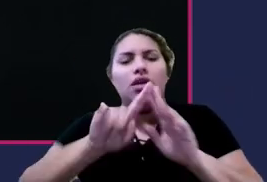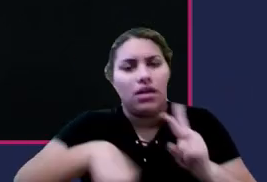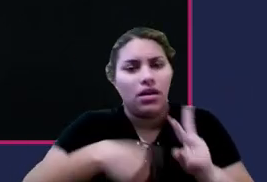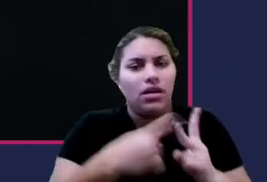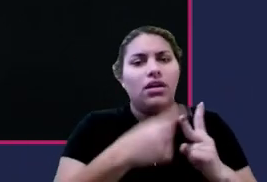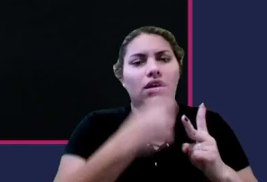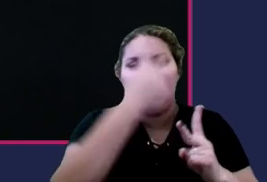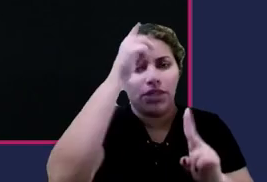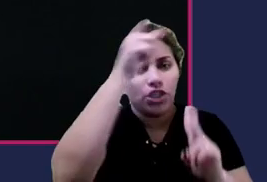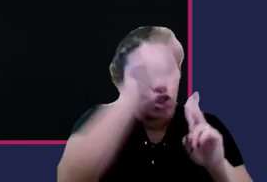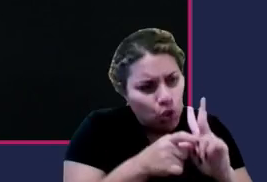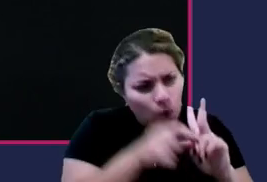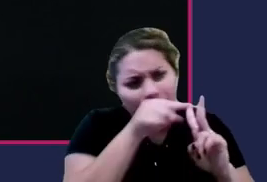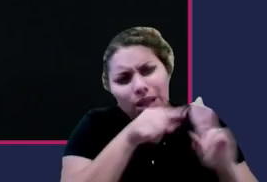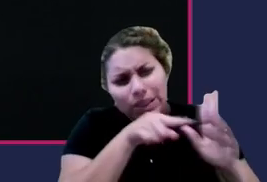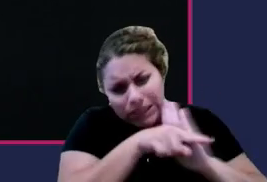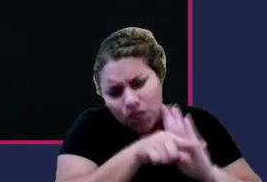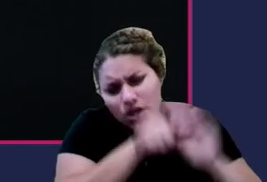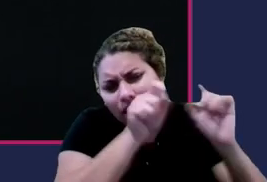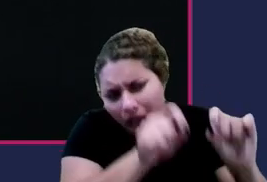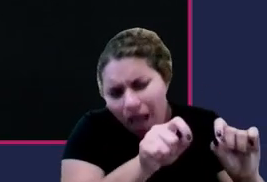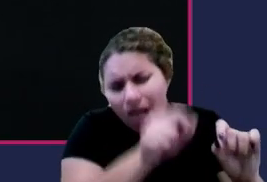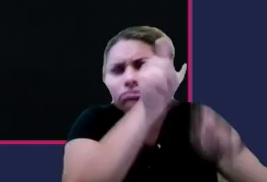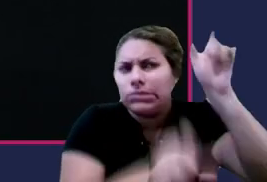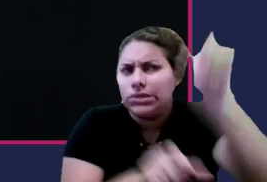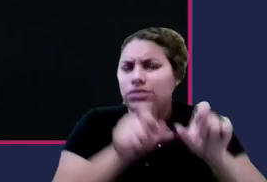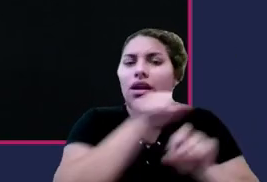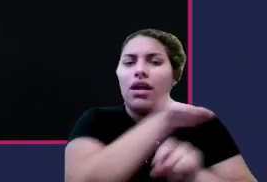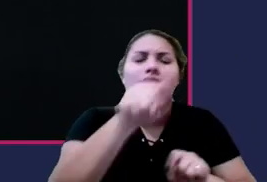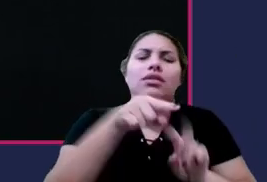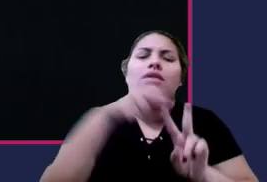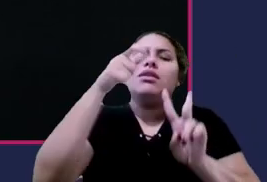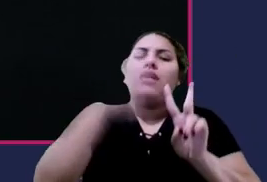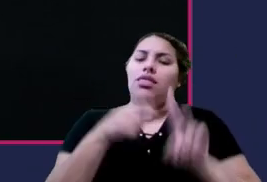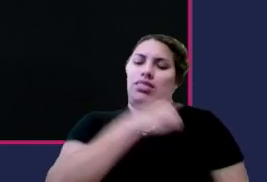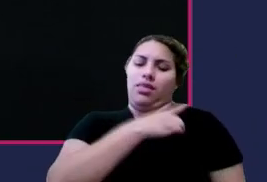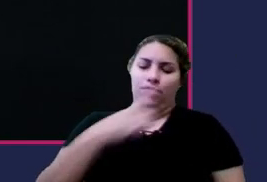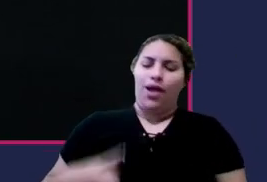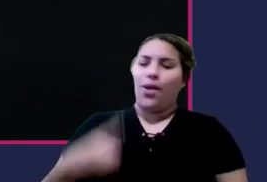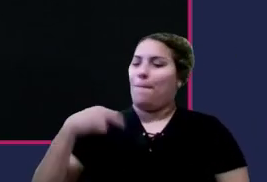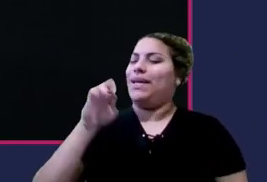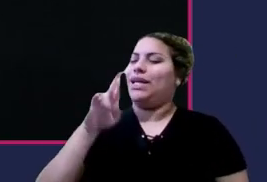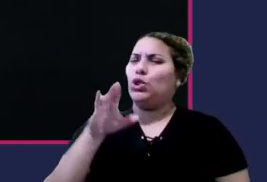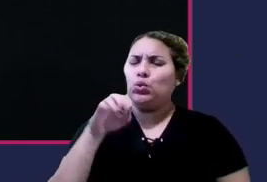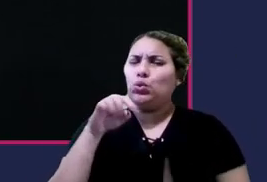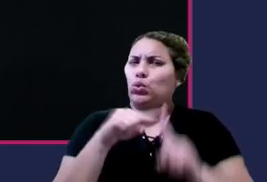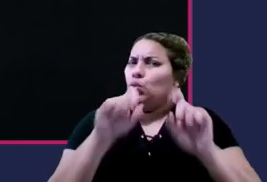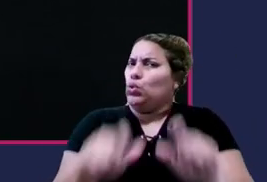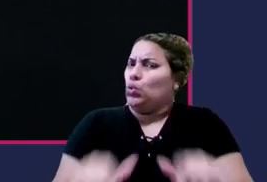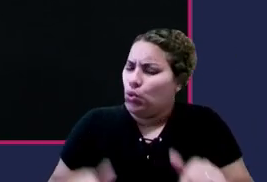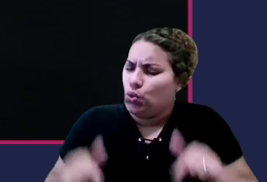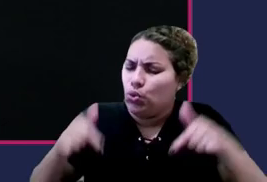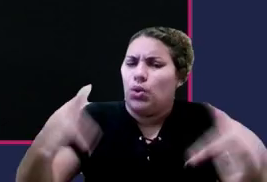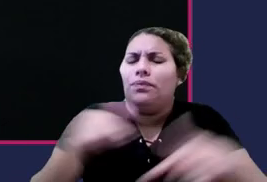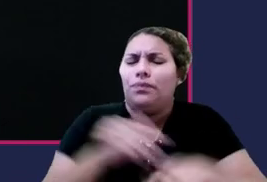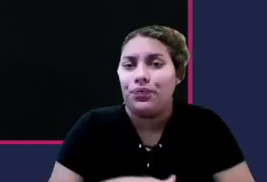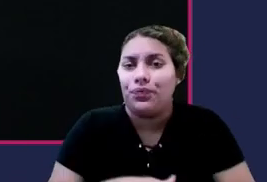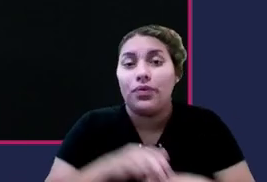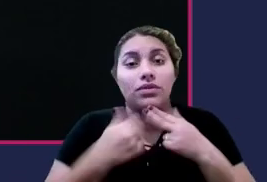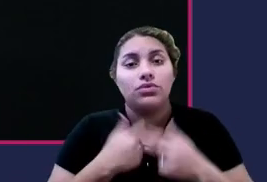support the rights of researchers and patients, and he did this awesome work.